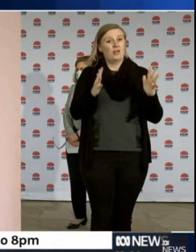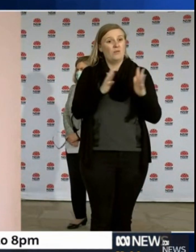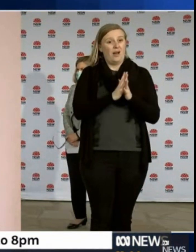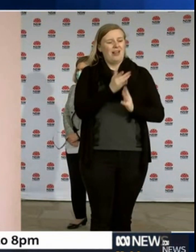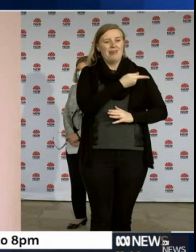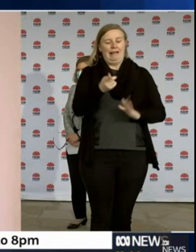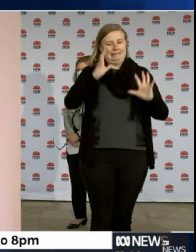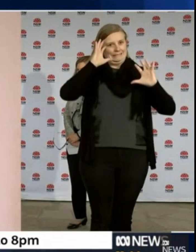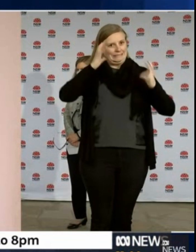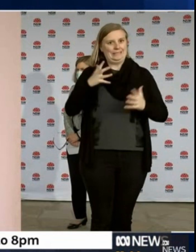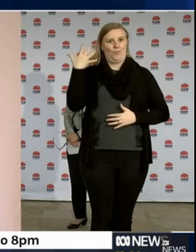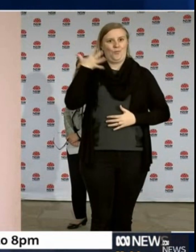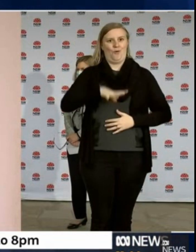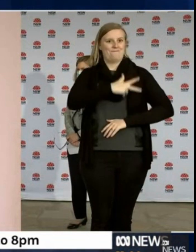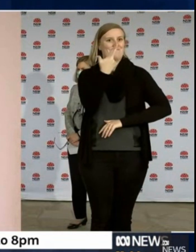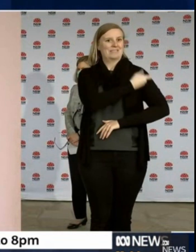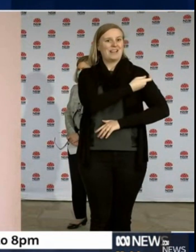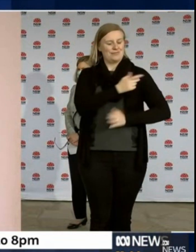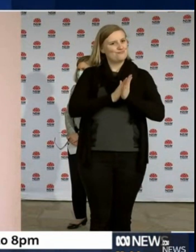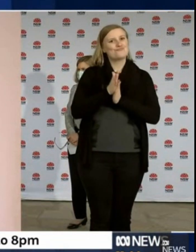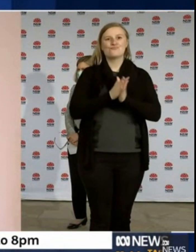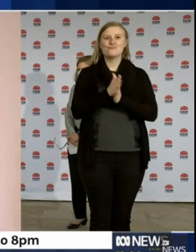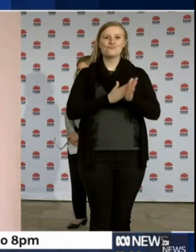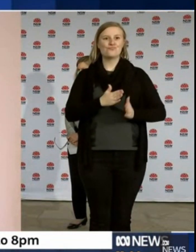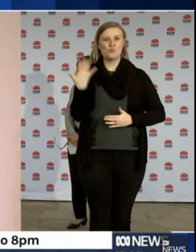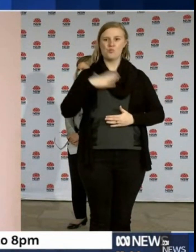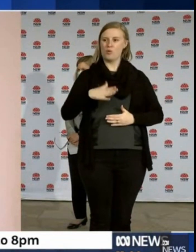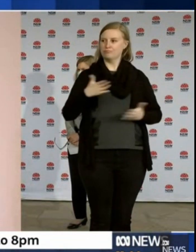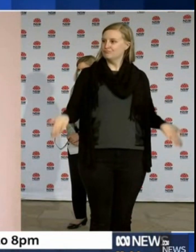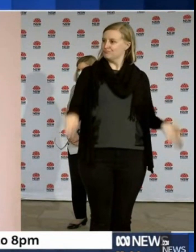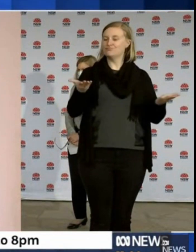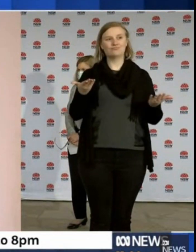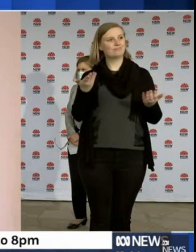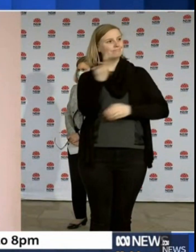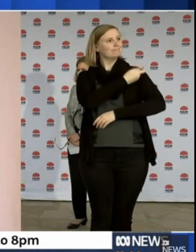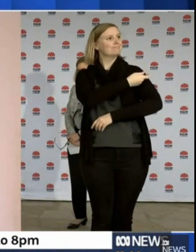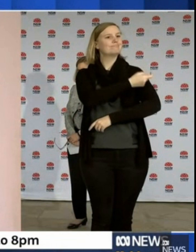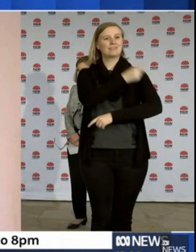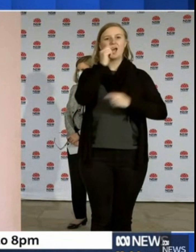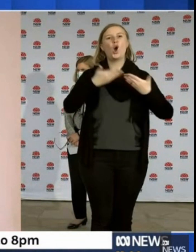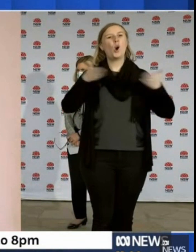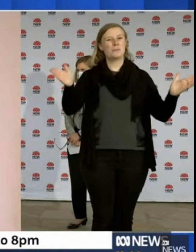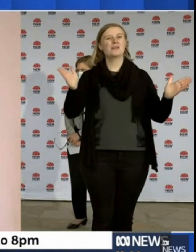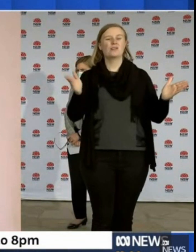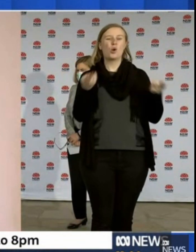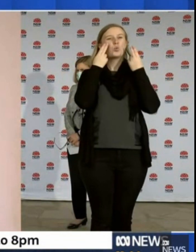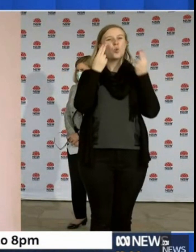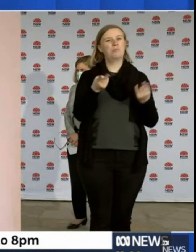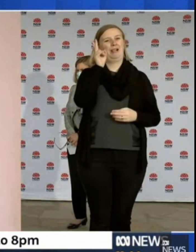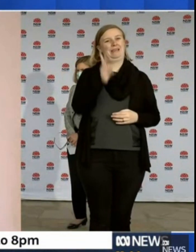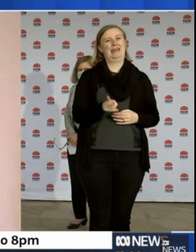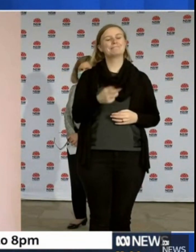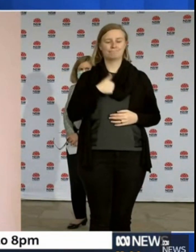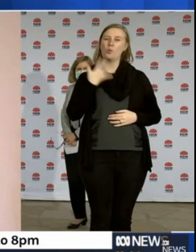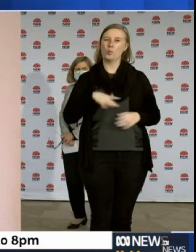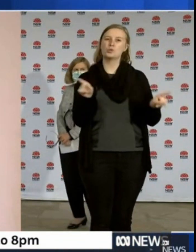Wales residents are concerned, they are keen to get vaccinated, keen to try and get to a stage where we can have a normal existence moving